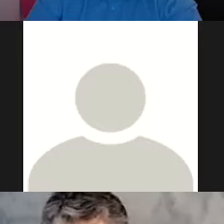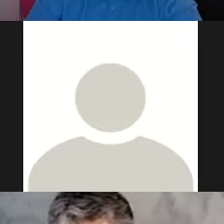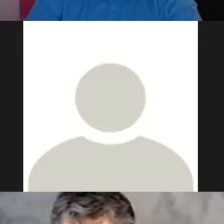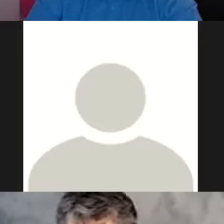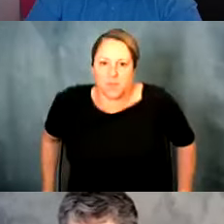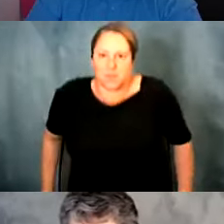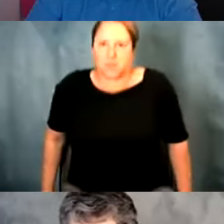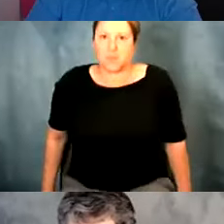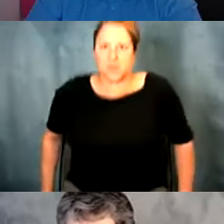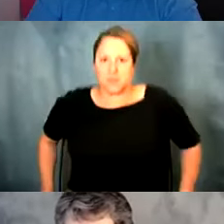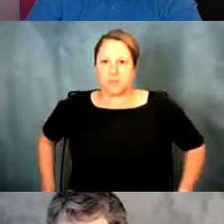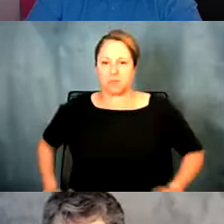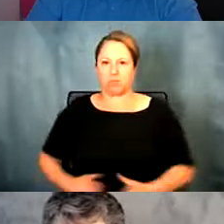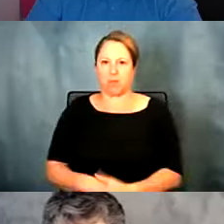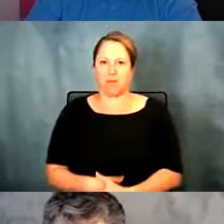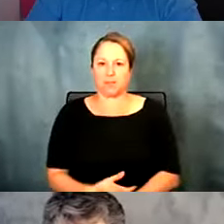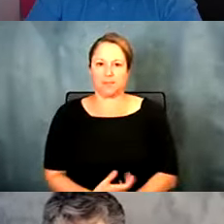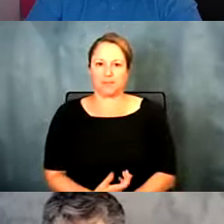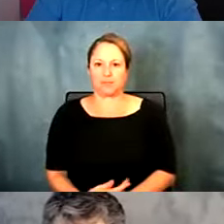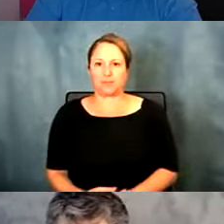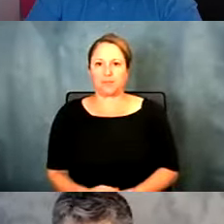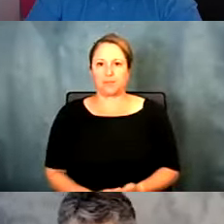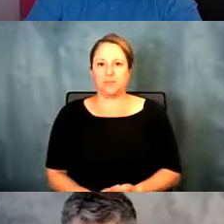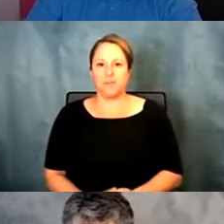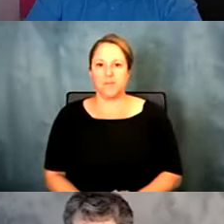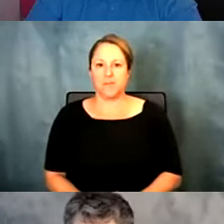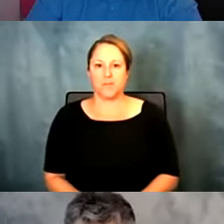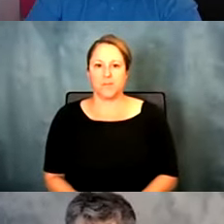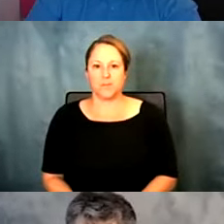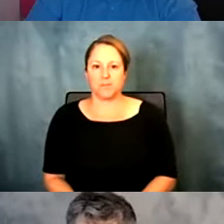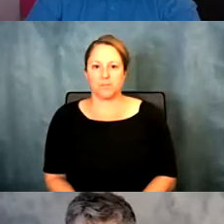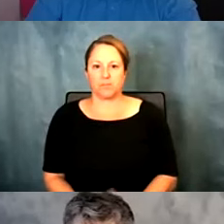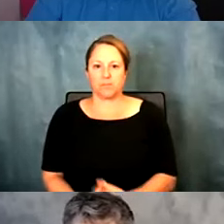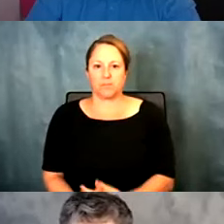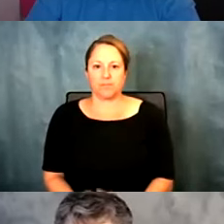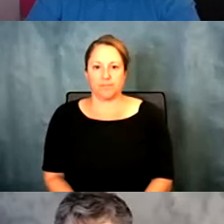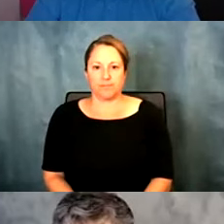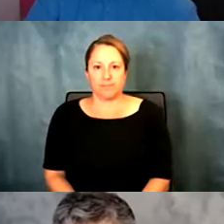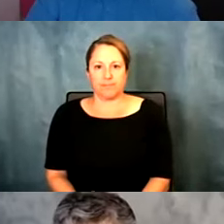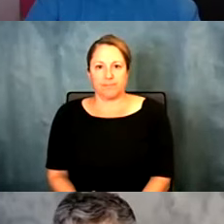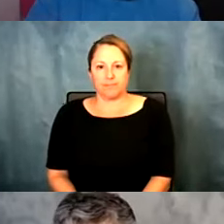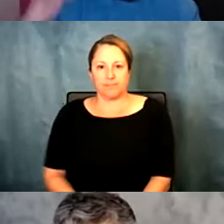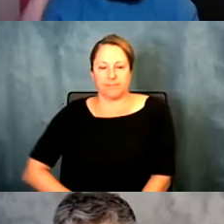where they can be monitored. So that's the key thing about that. Next slide.